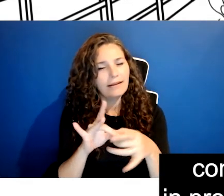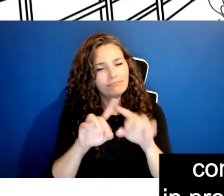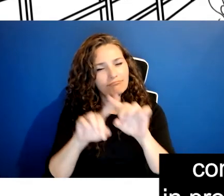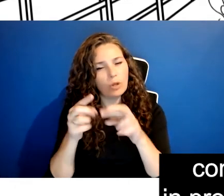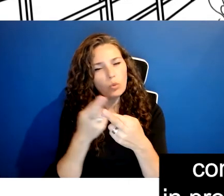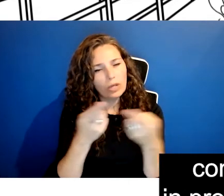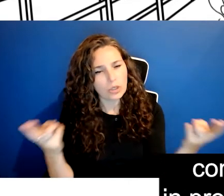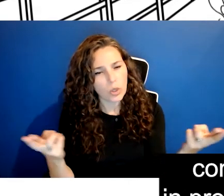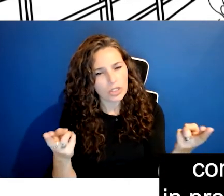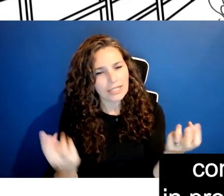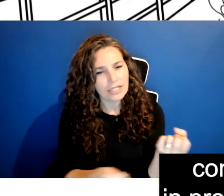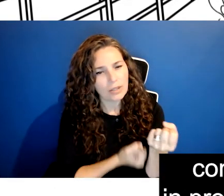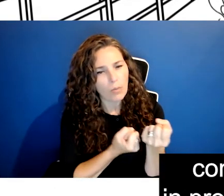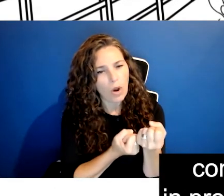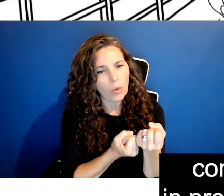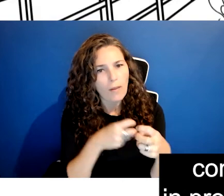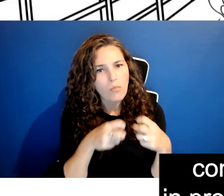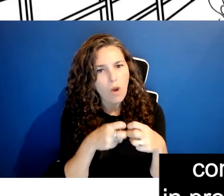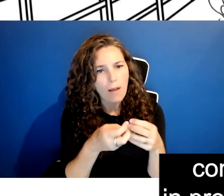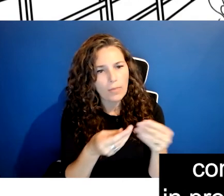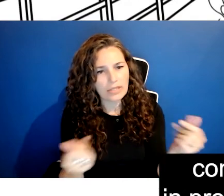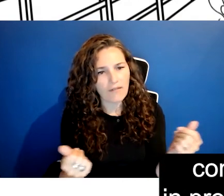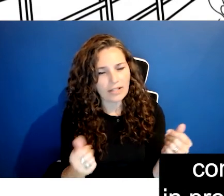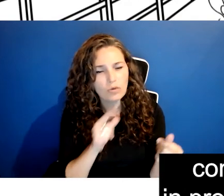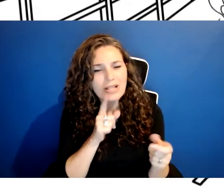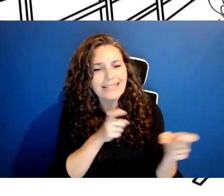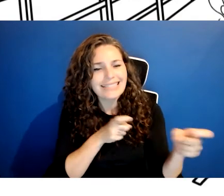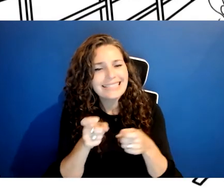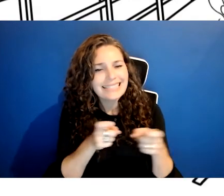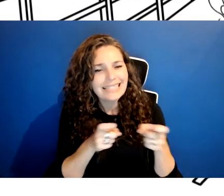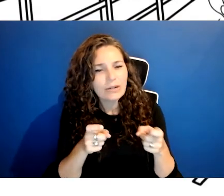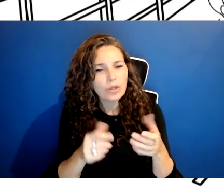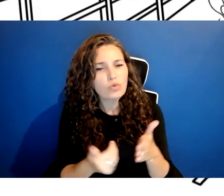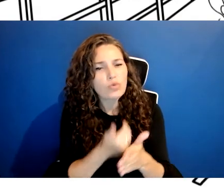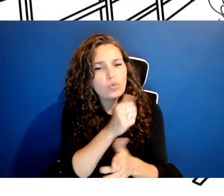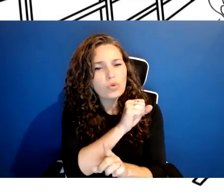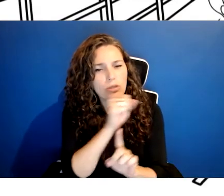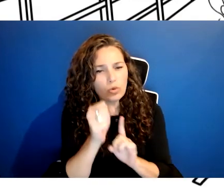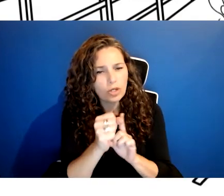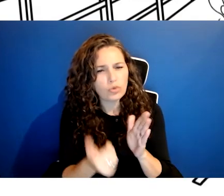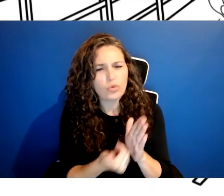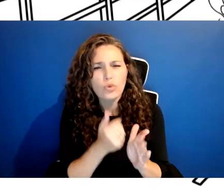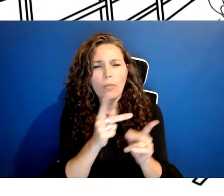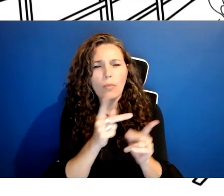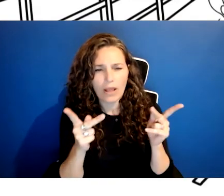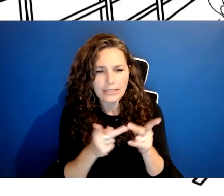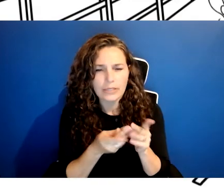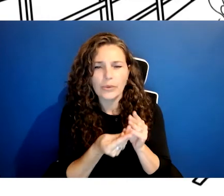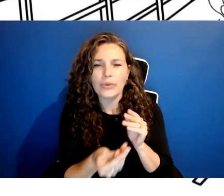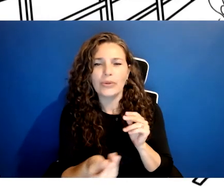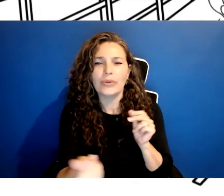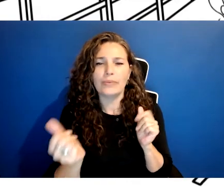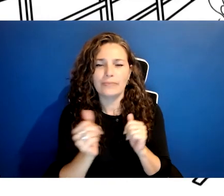and support you in problem solving and dealing with new situations and places.